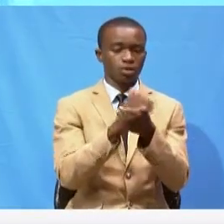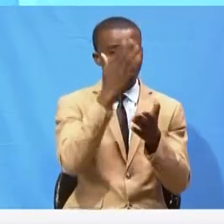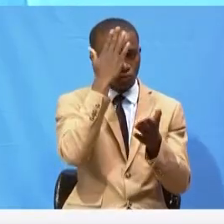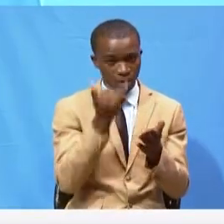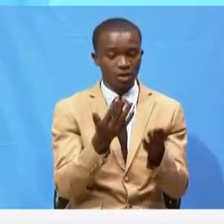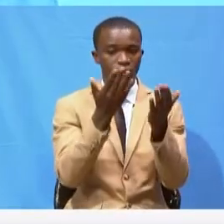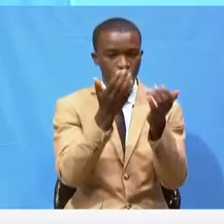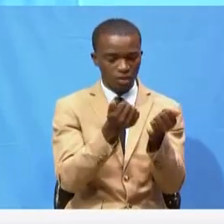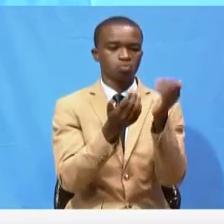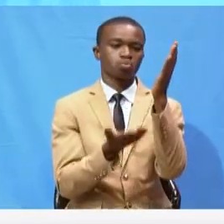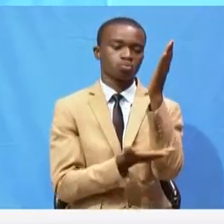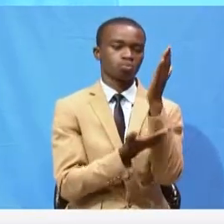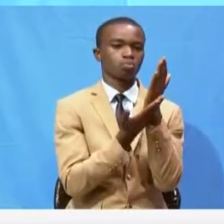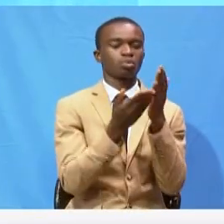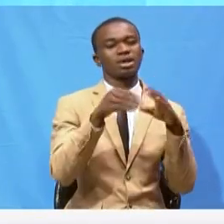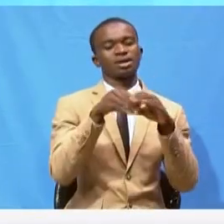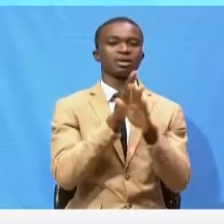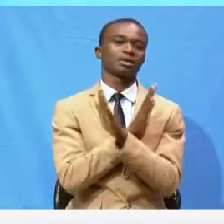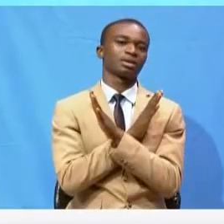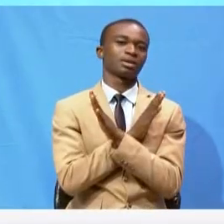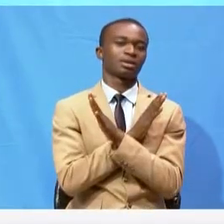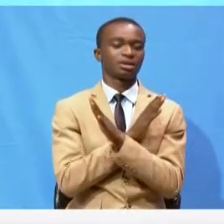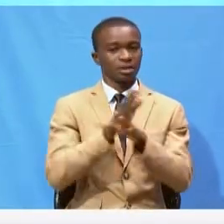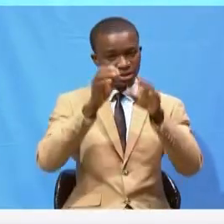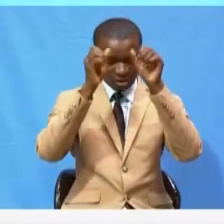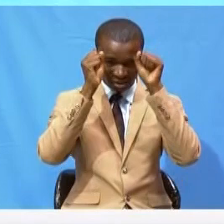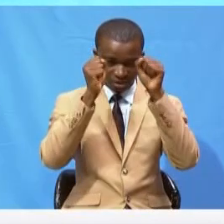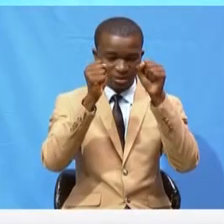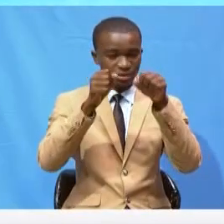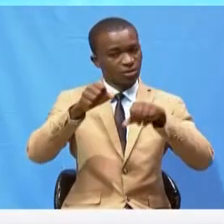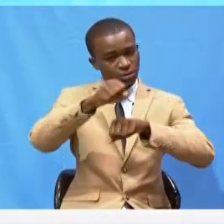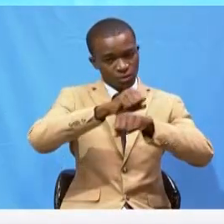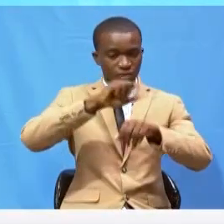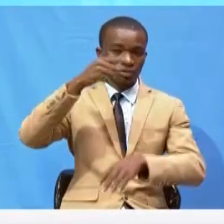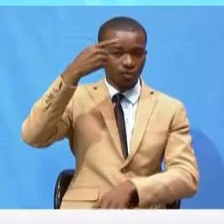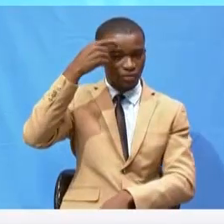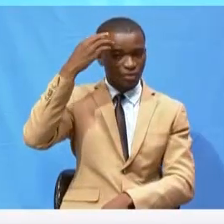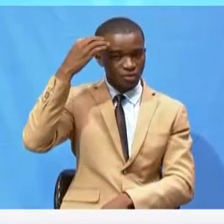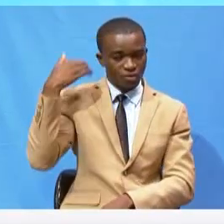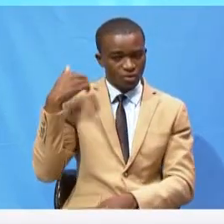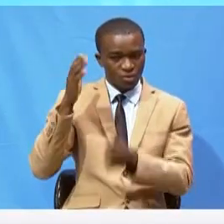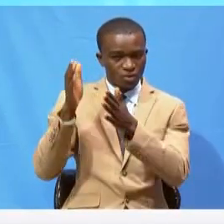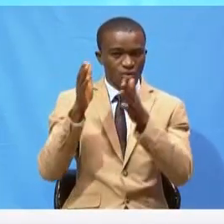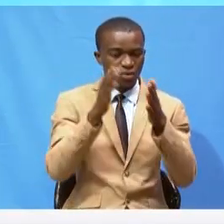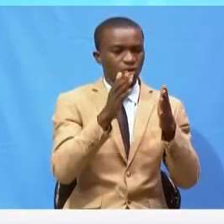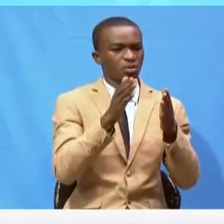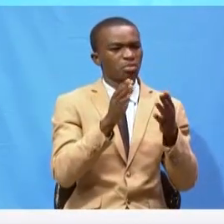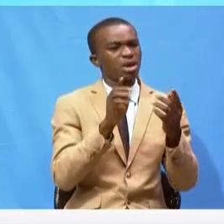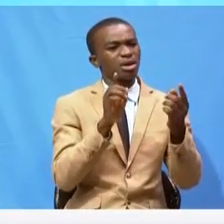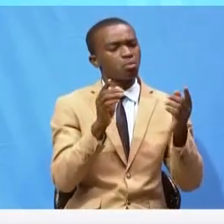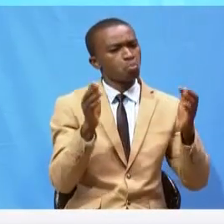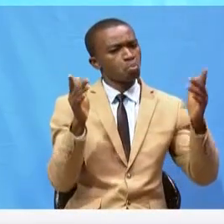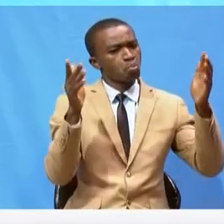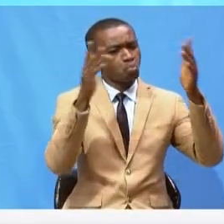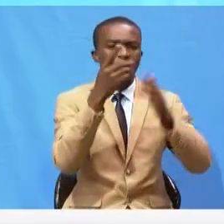development in the country. To this effect, a Zambian delegation of senior government officials met with their Tanzanian